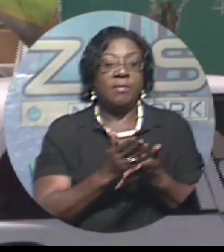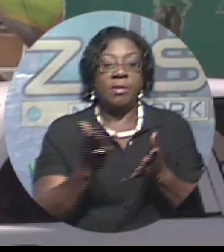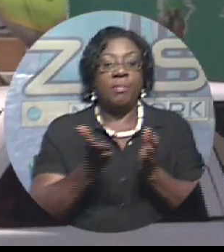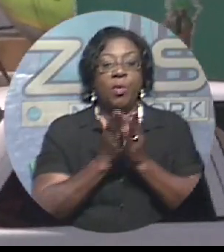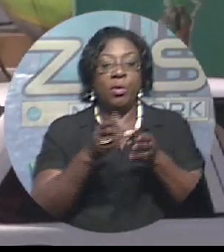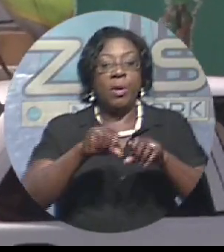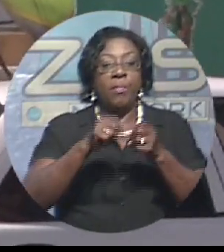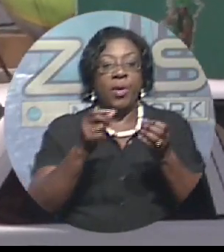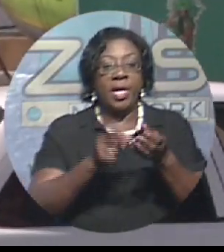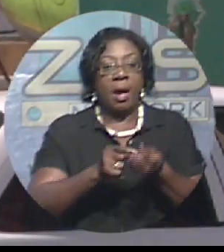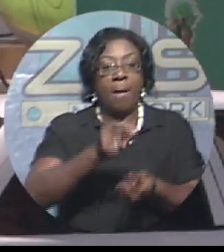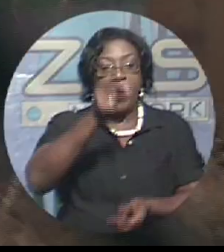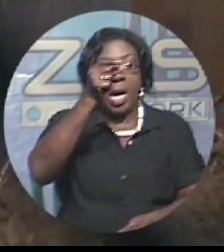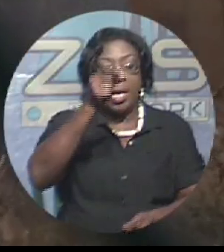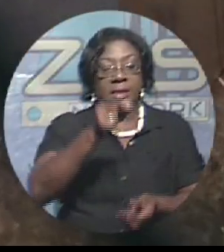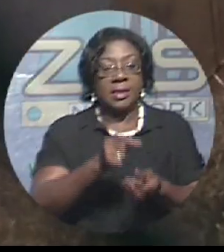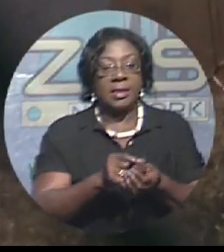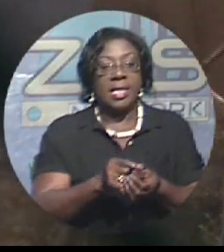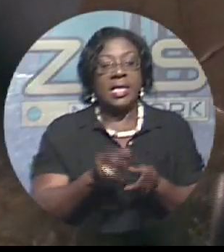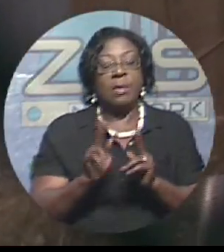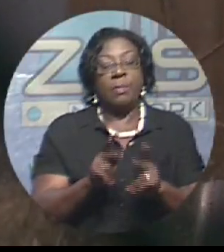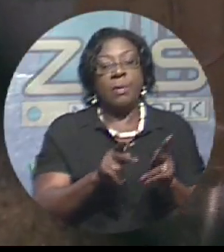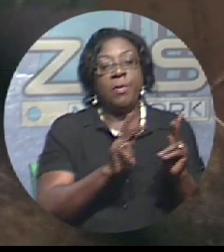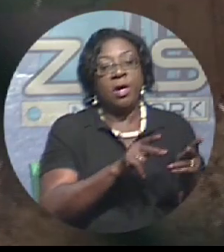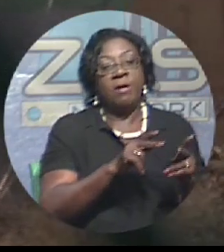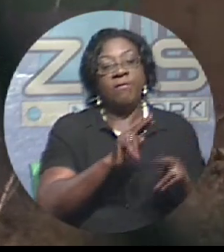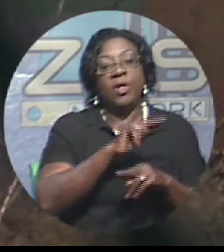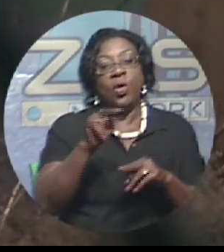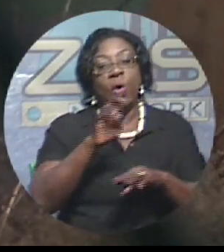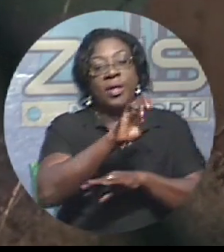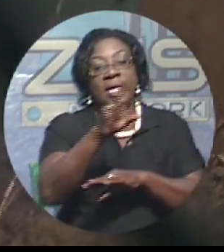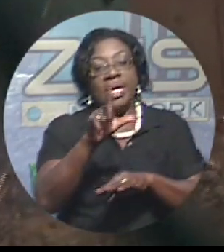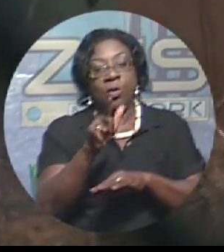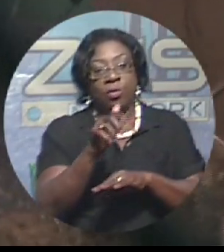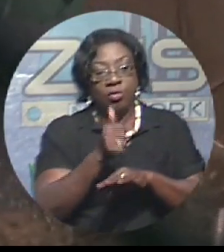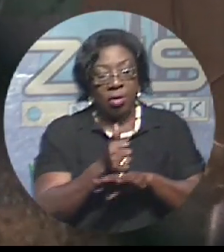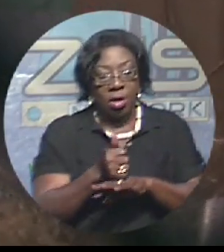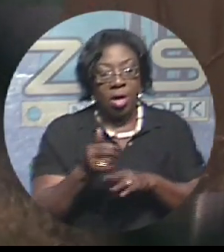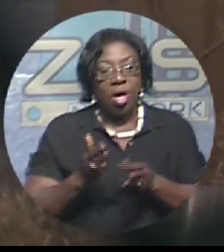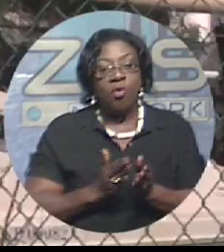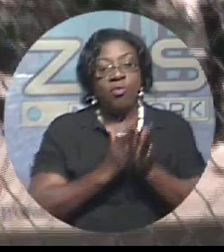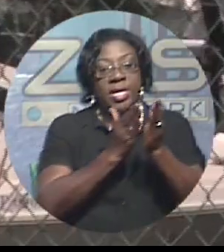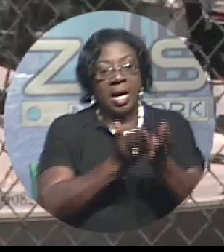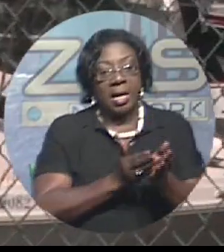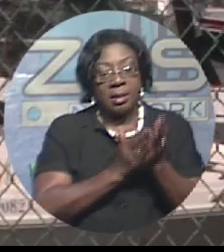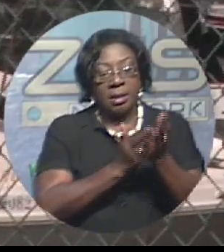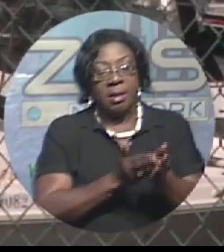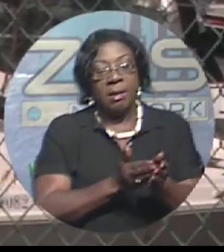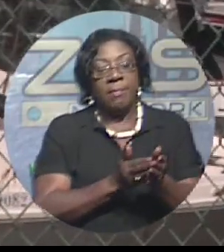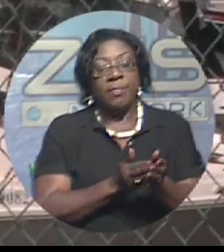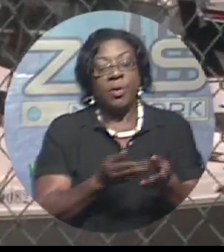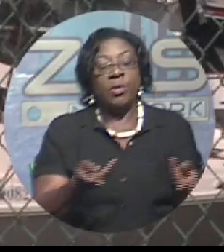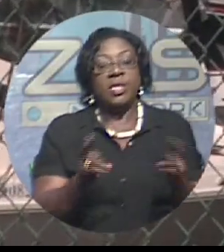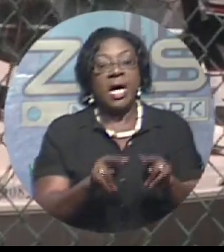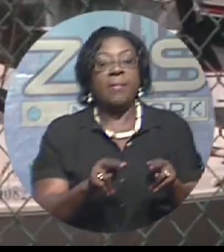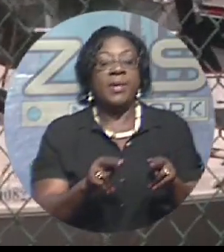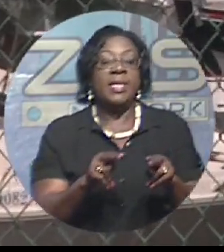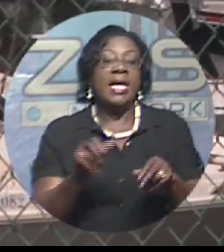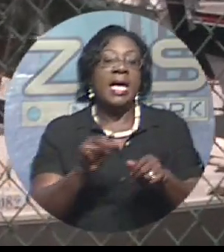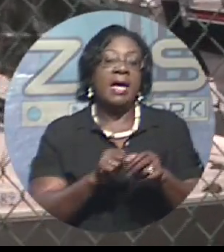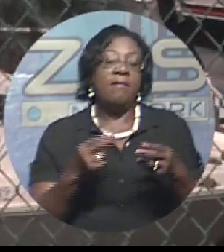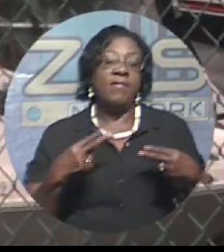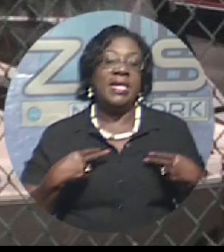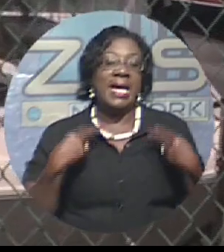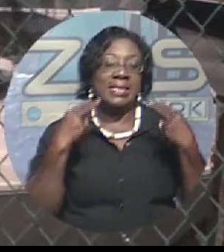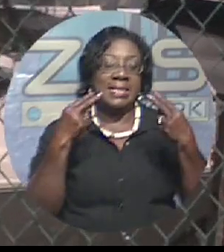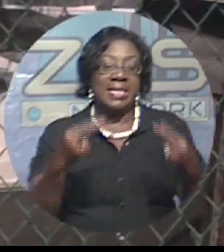Before Matthew, sloops were gearing up for the North Eleuther Regatta, which takes place annually during the National Heroes Holiday weekend. There